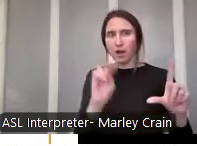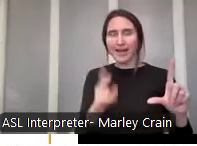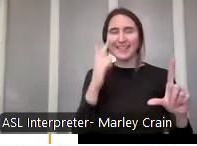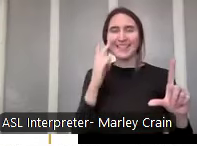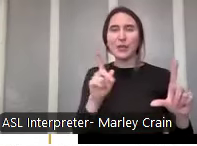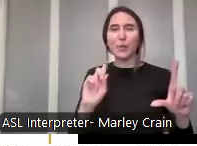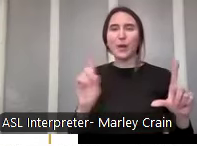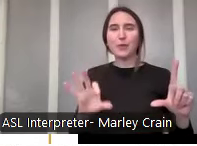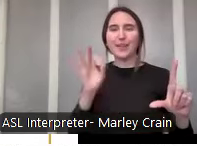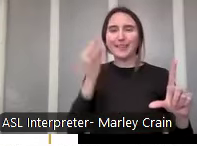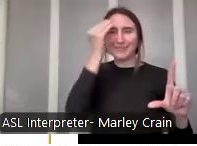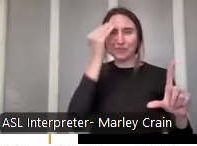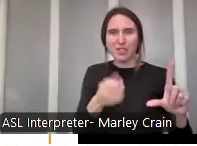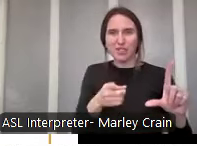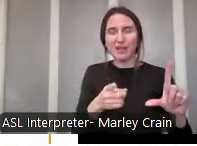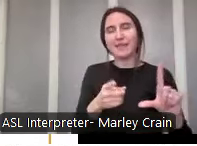Family Welcome Centers are.